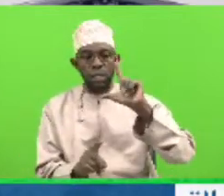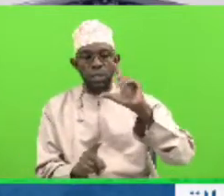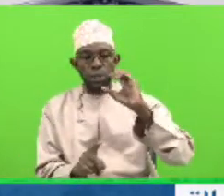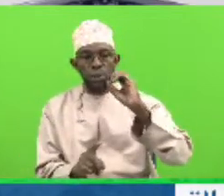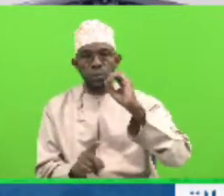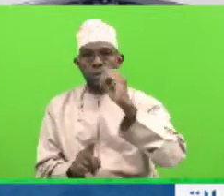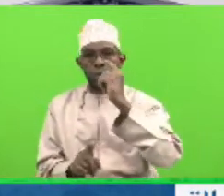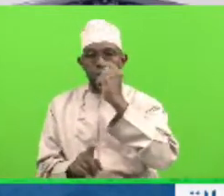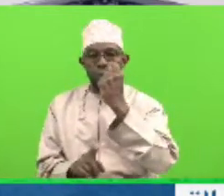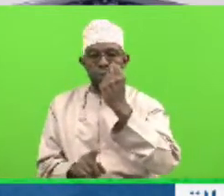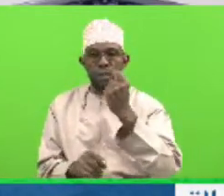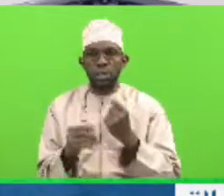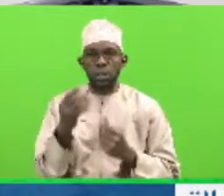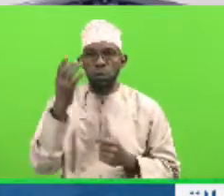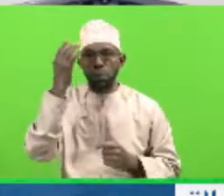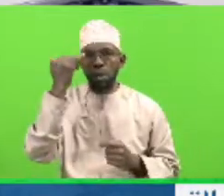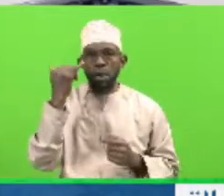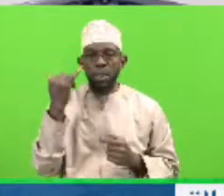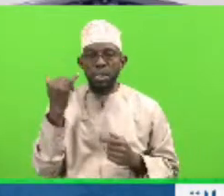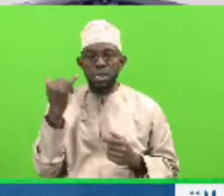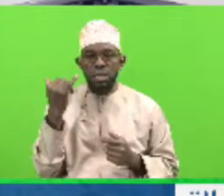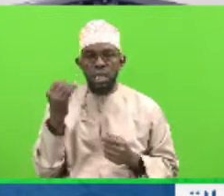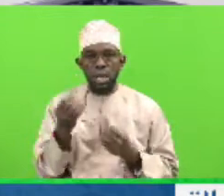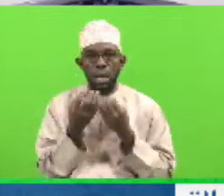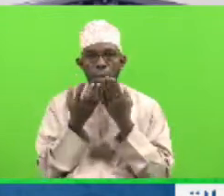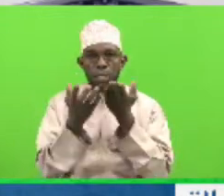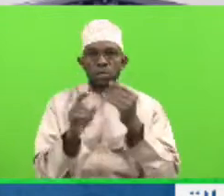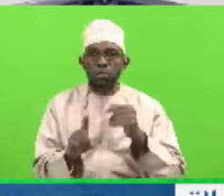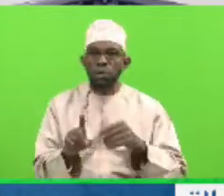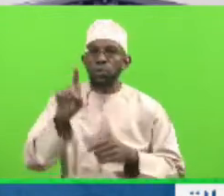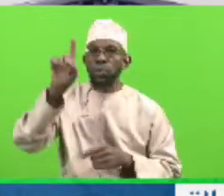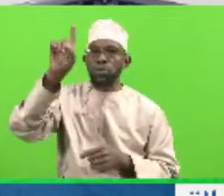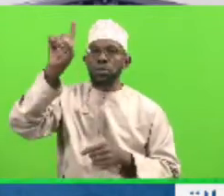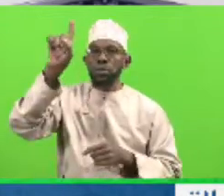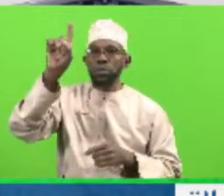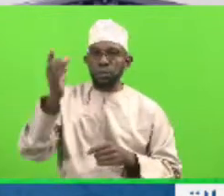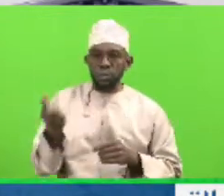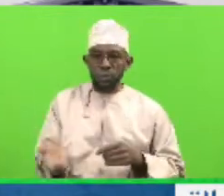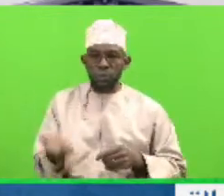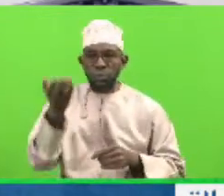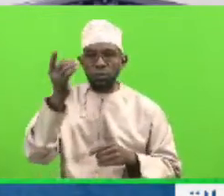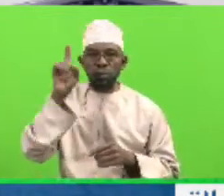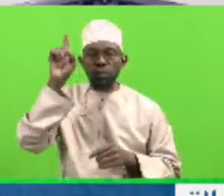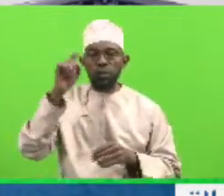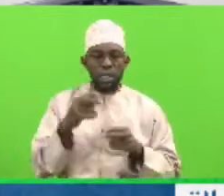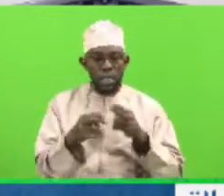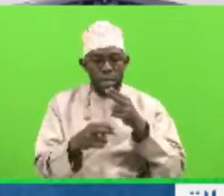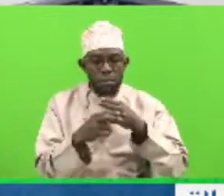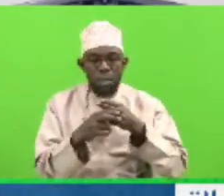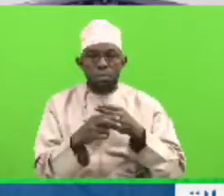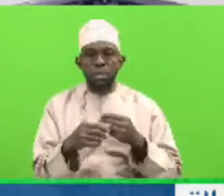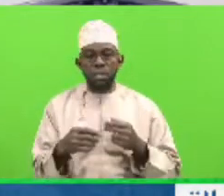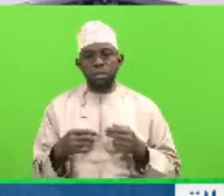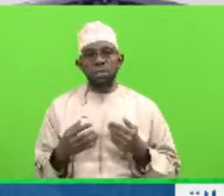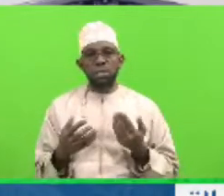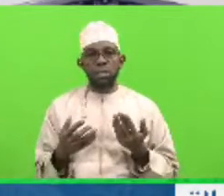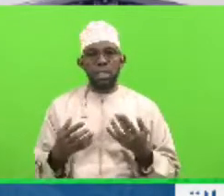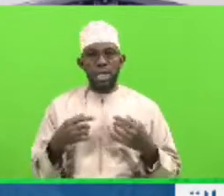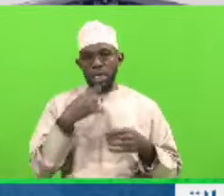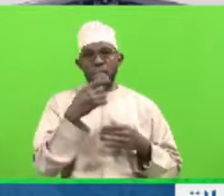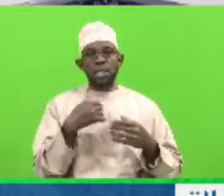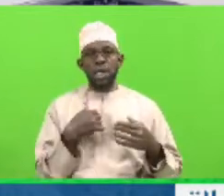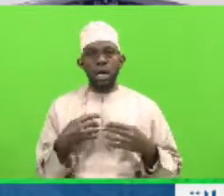Why? And this is a messenger of Allah subhanahu wa ta'ala. That when we mention his name, what do we